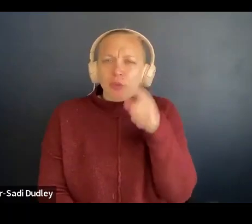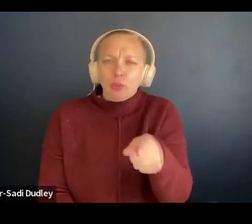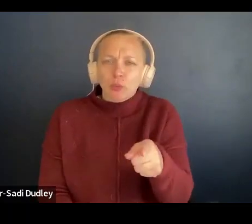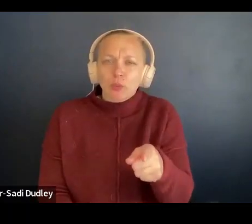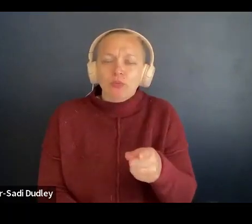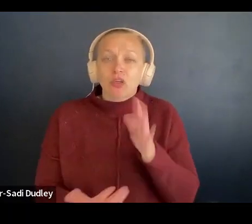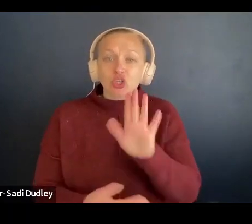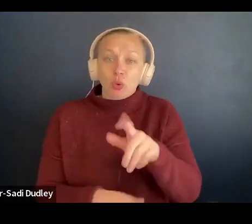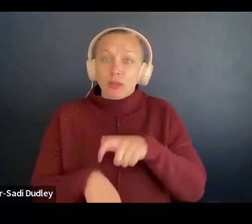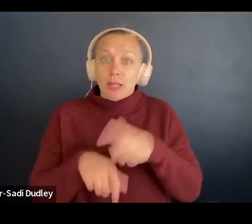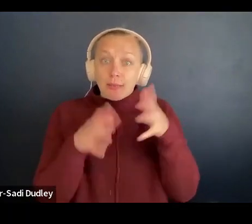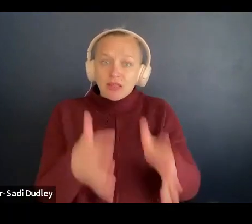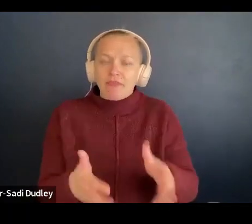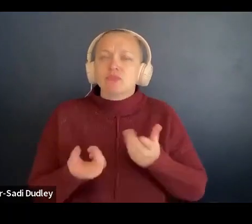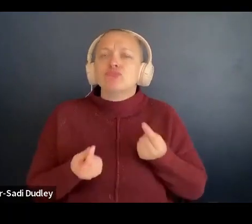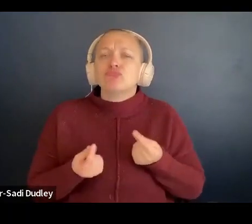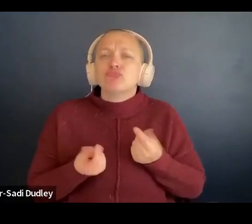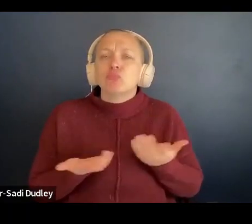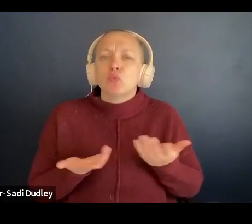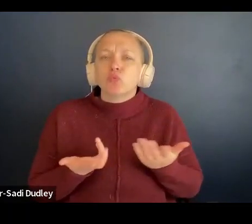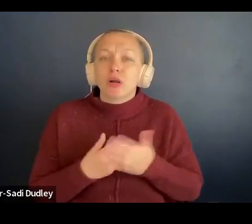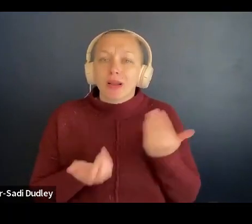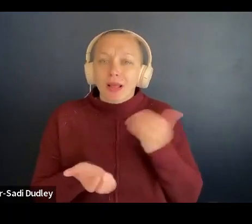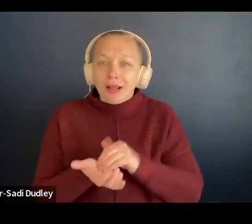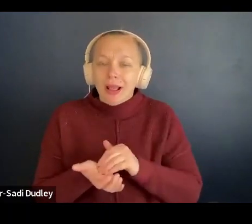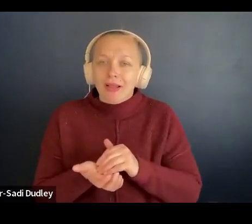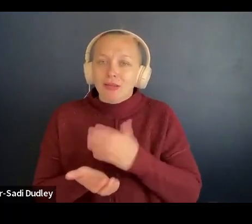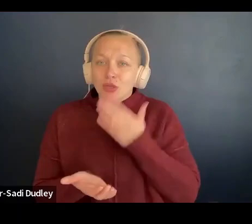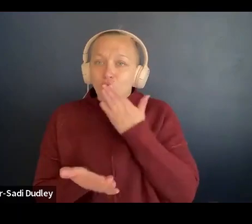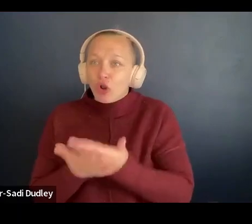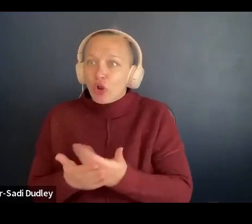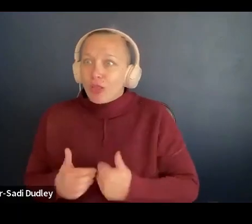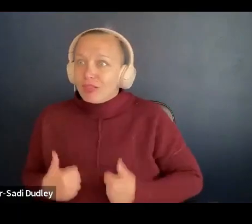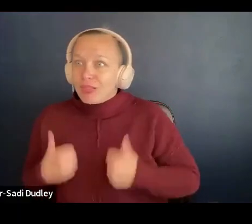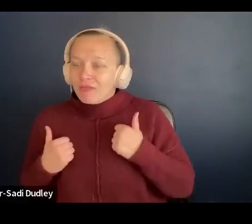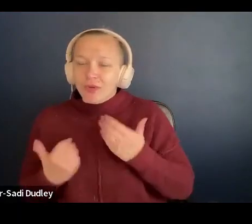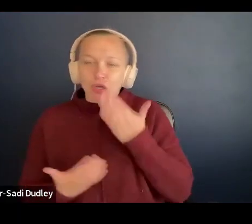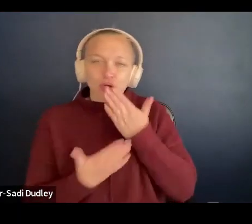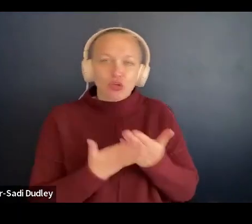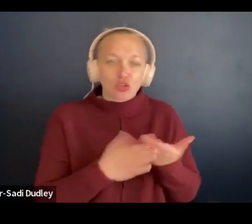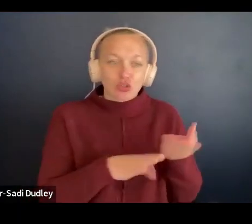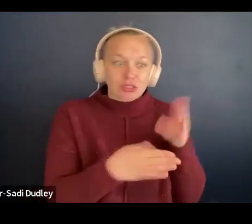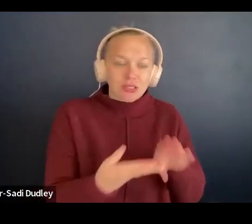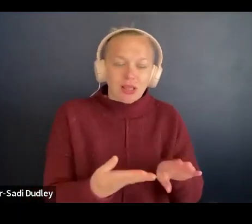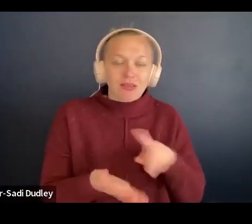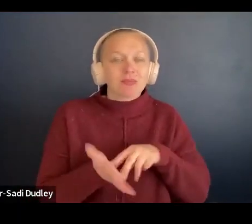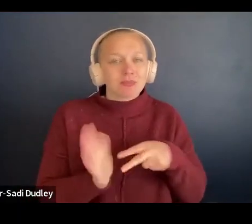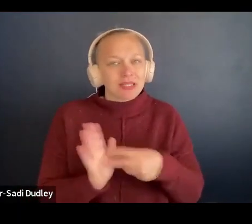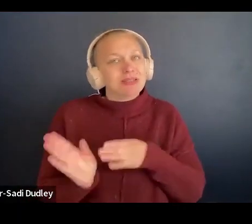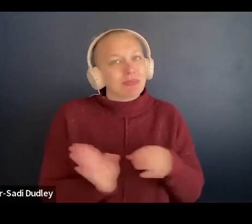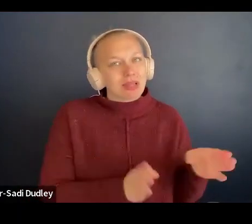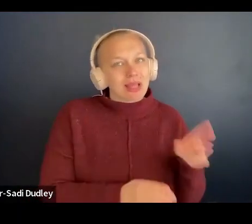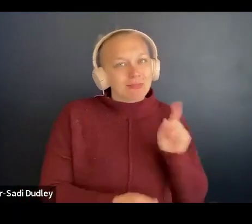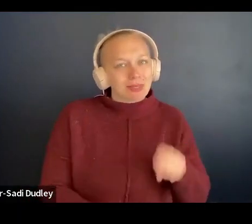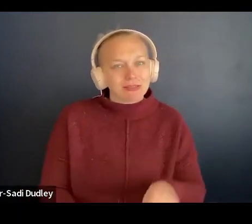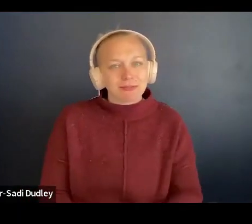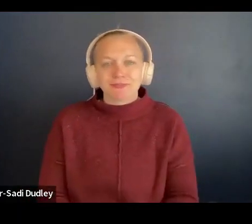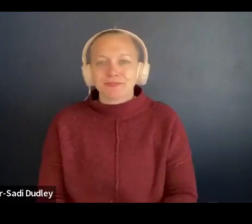have left? Just as it takes planning to have a good life, a good death also requires planning. Next slide.